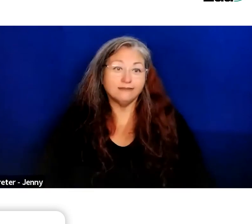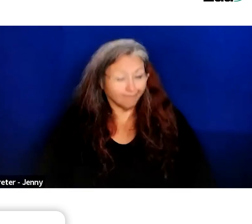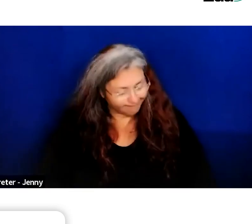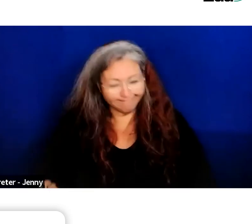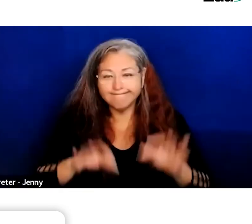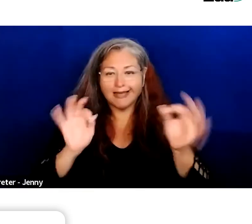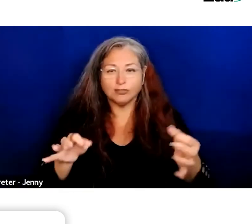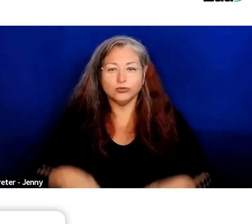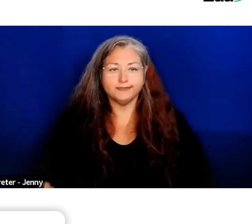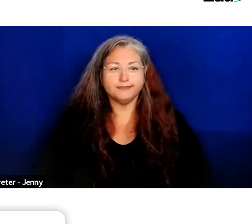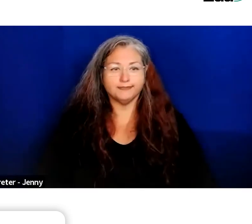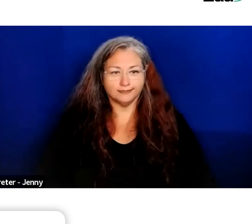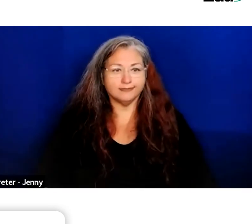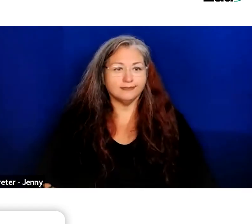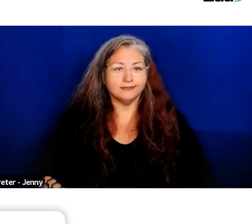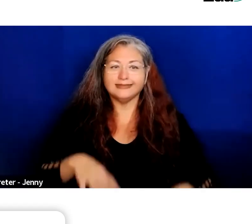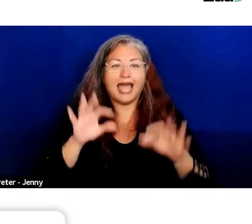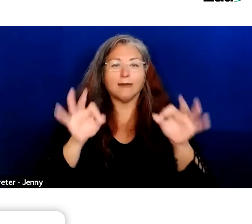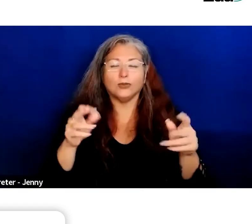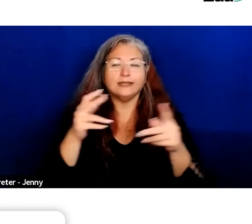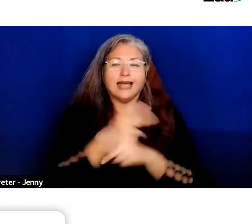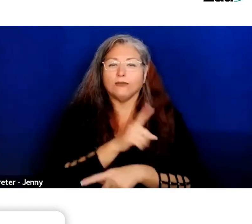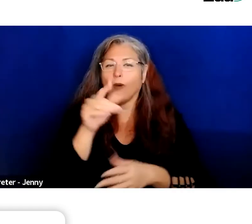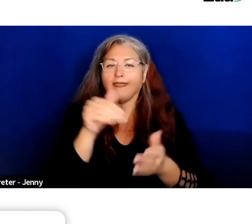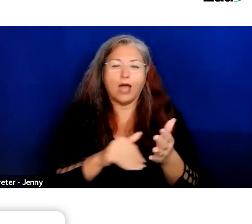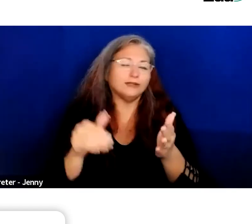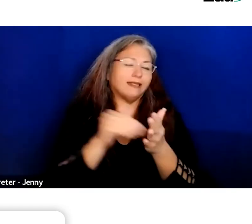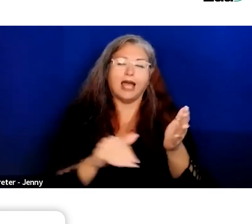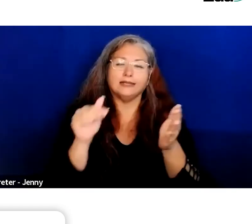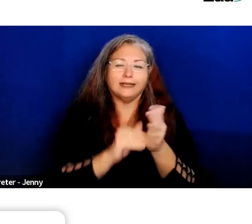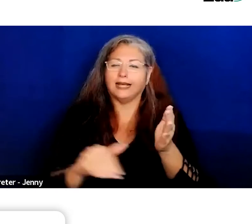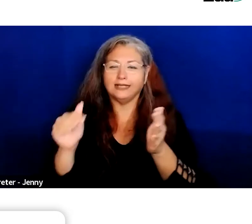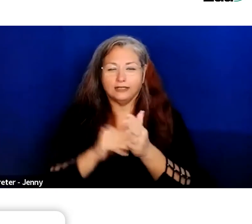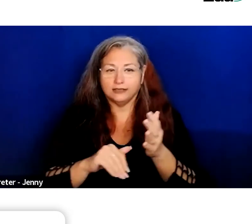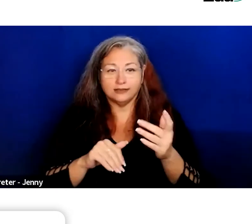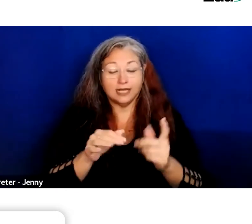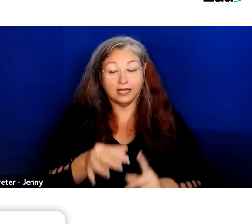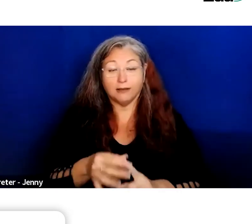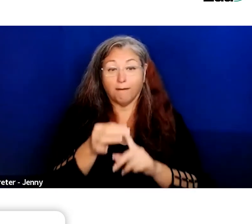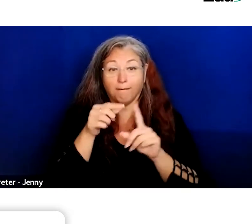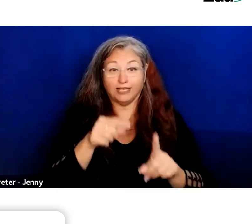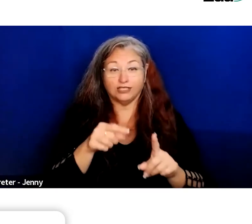Absolutely. Absolutely times 1000 again and again and again. Especially